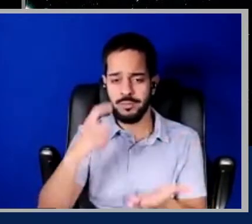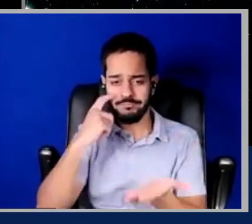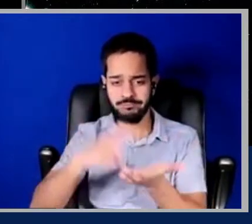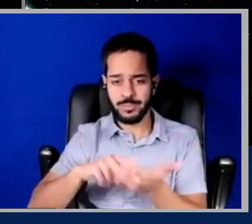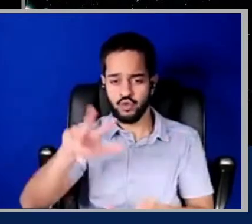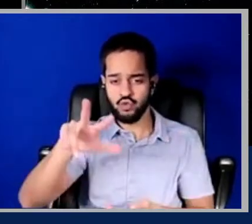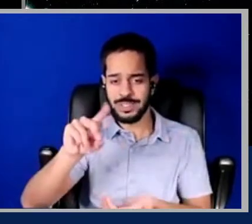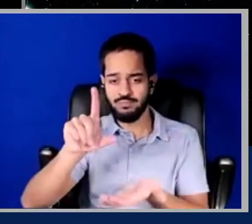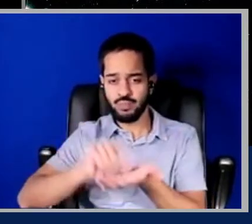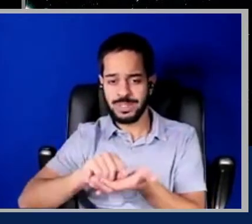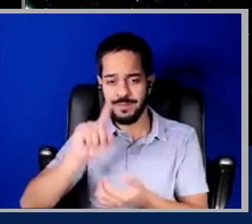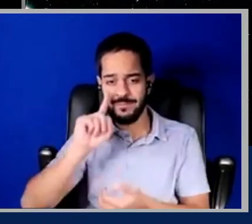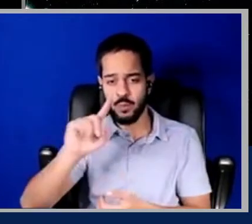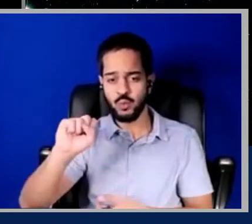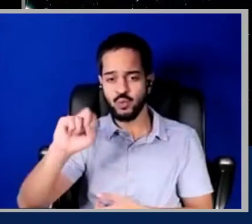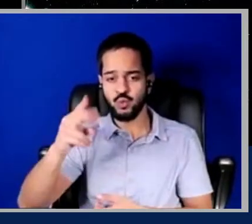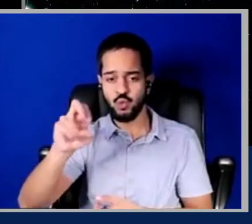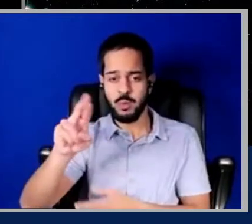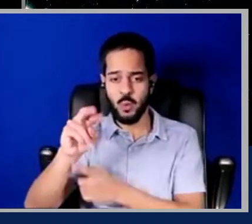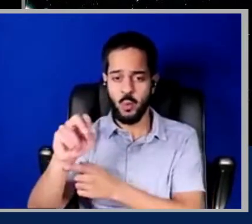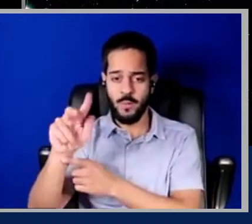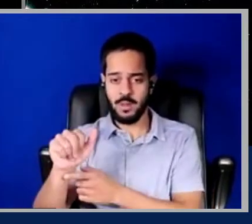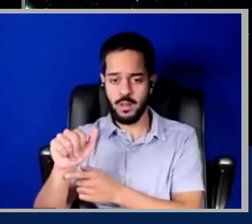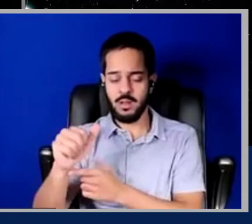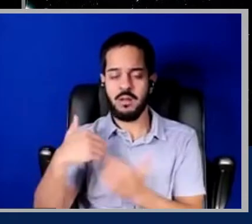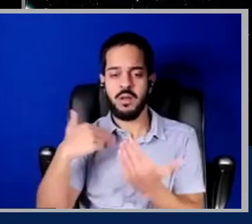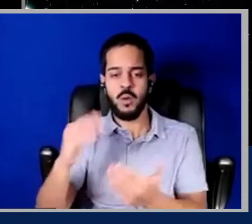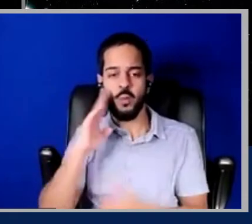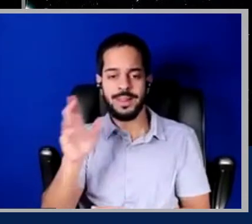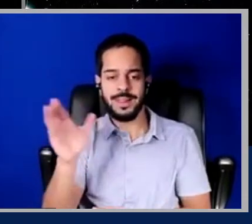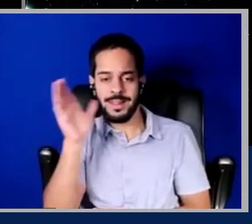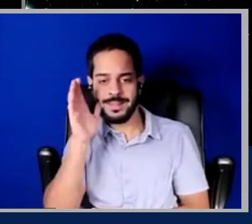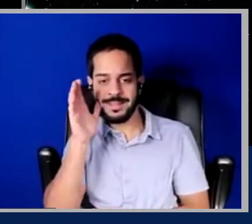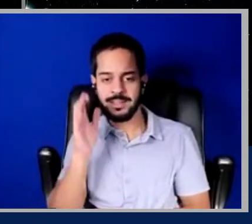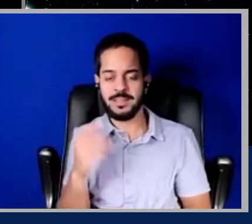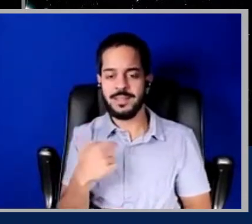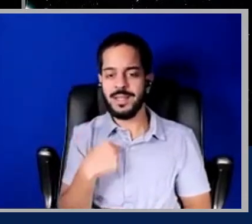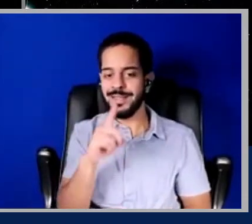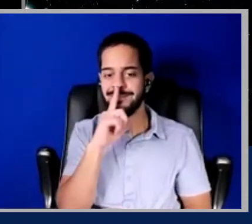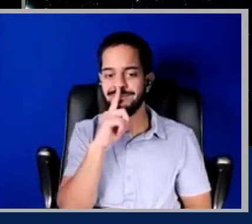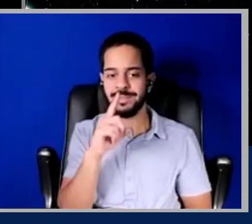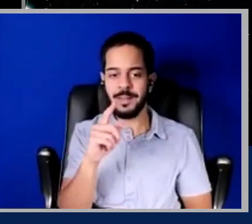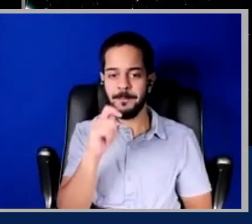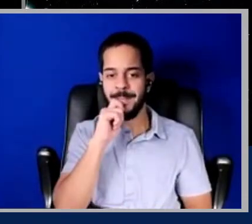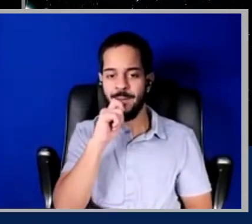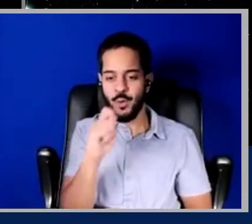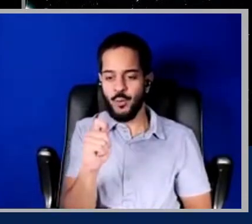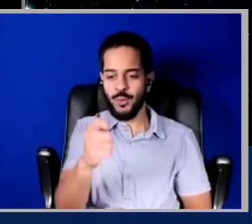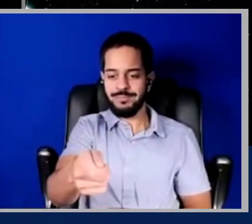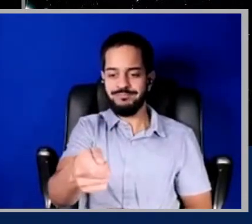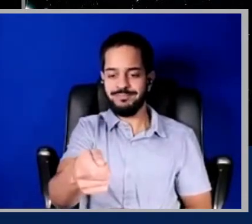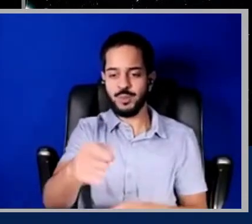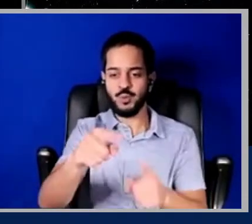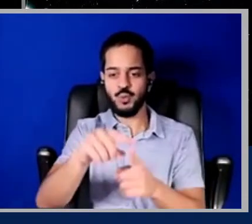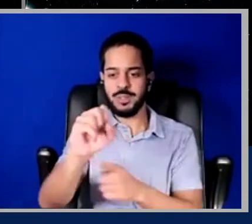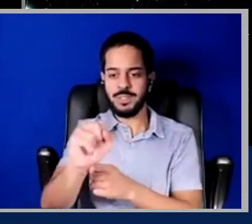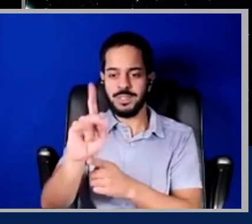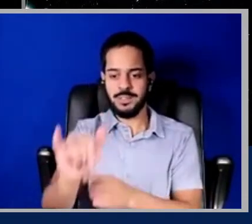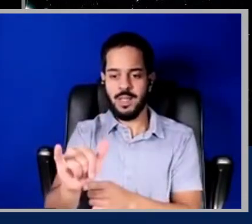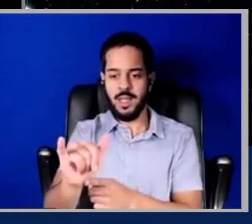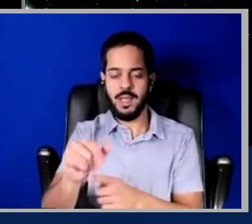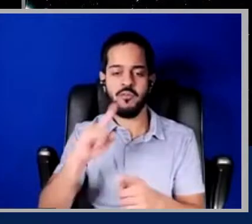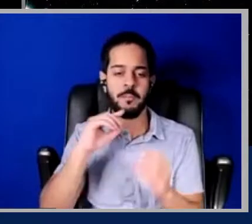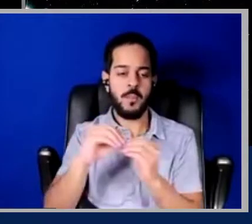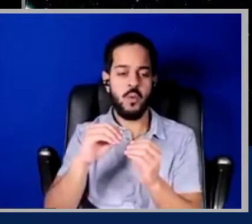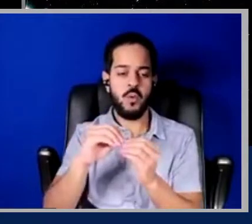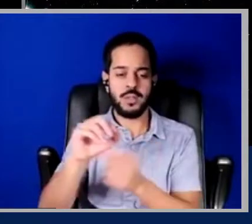Tycho supernova remnant. Now we're going to listen to it. Now, this is not holding a microphone up to the sky kind of sound. This is a data sonification, which